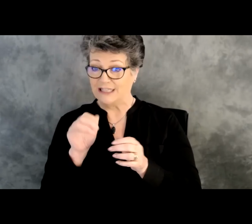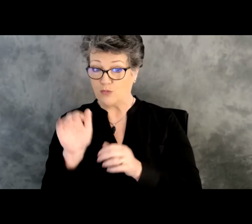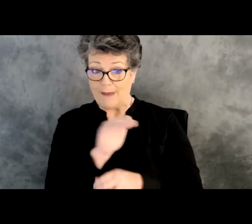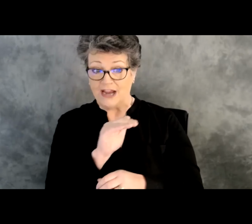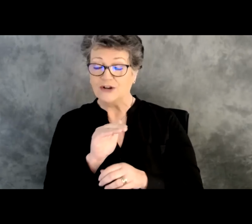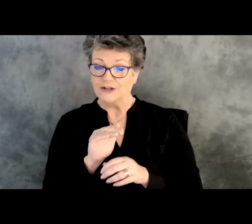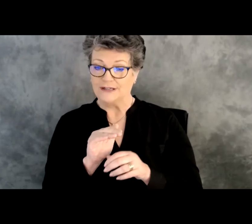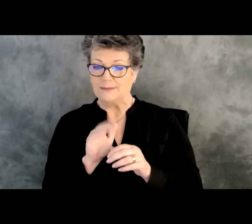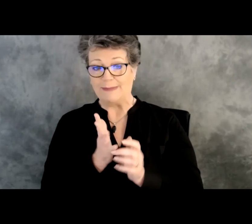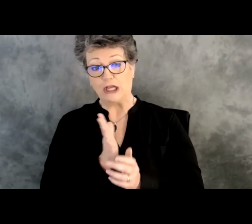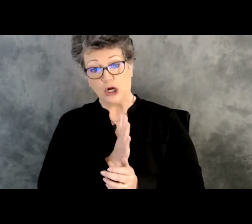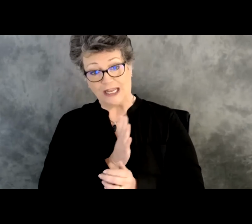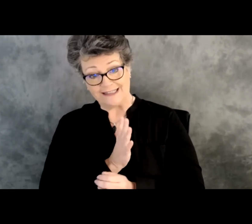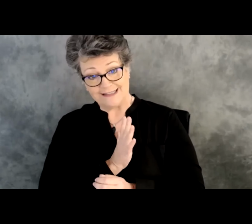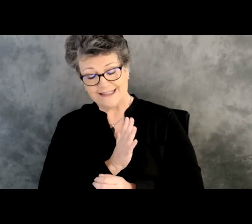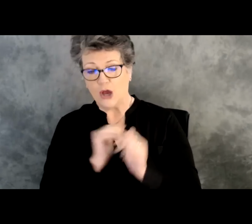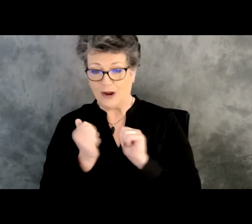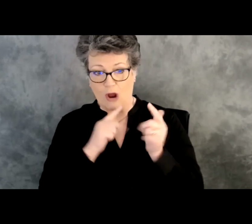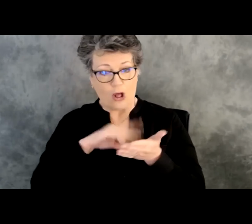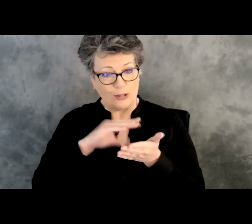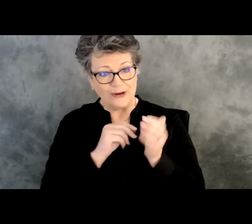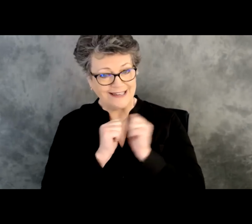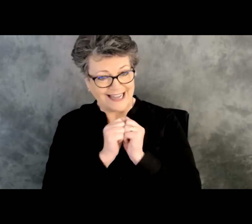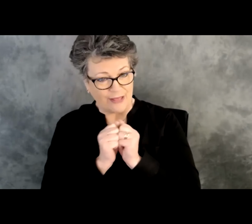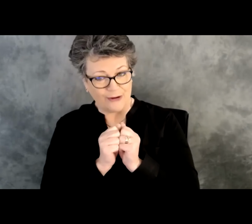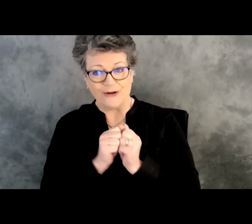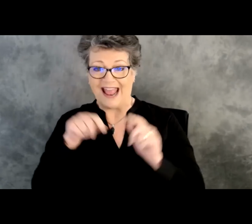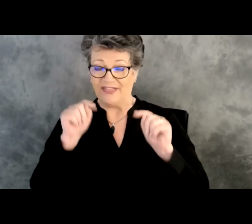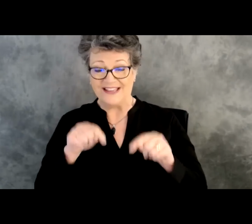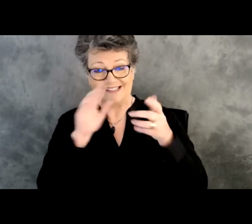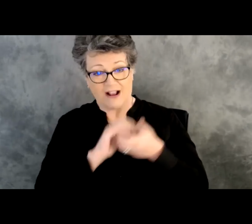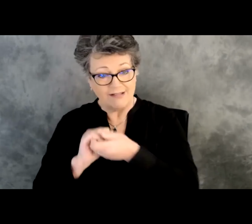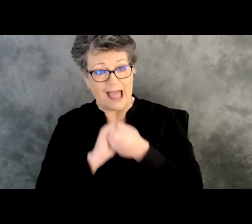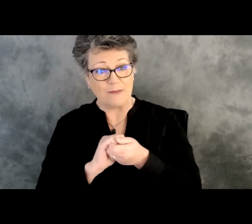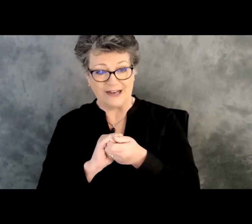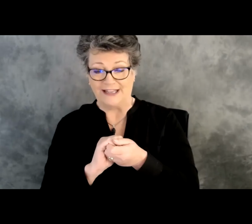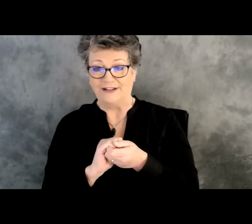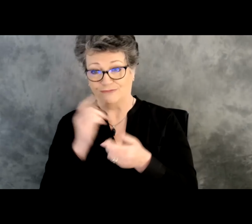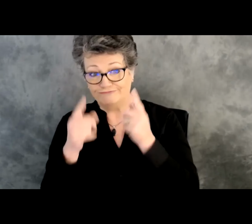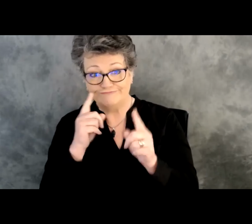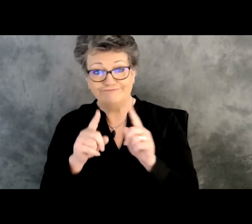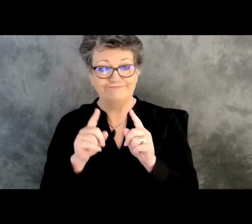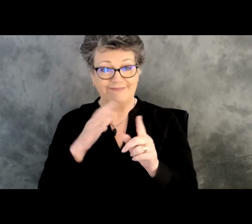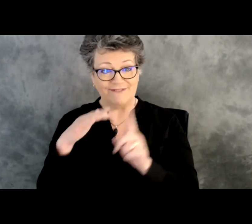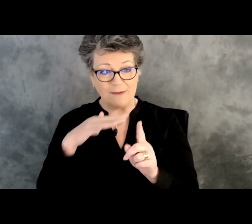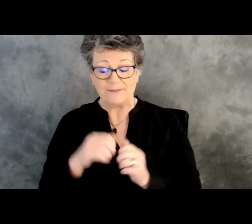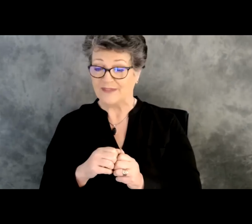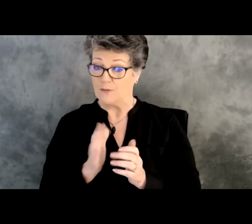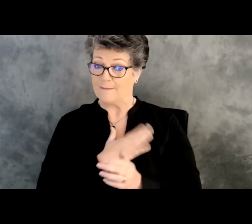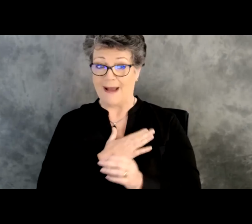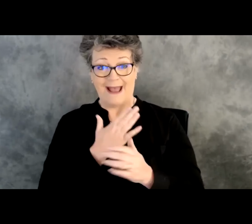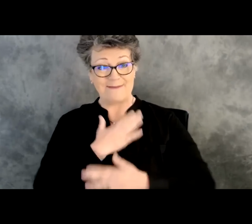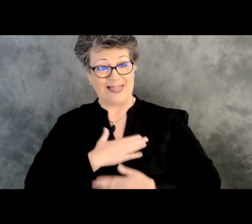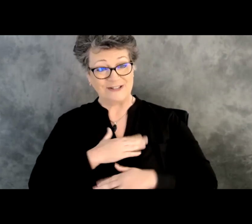to stay courteous. Remember that we're all learning together and that this is a collaborative environment. And with that, it is my pleasure